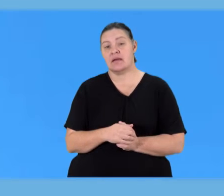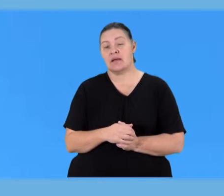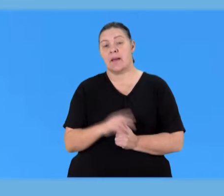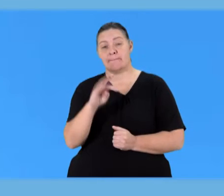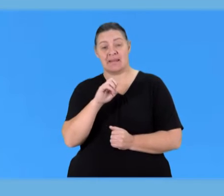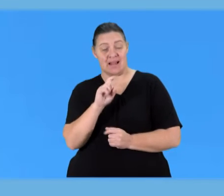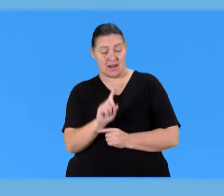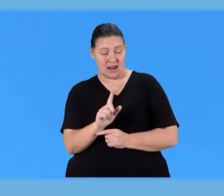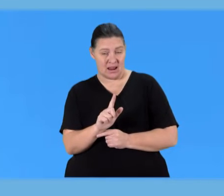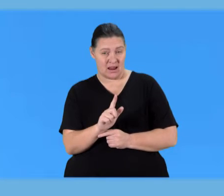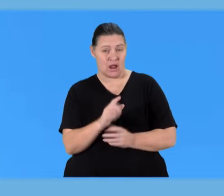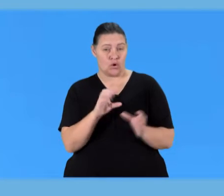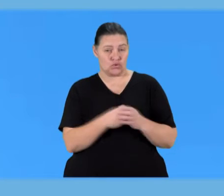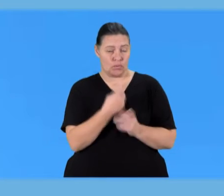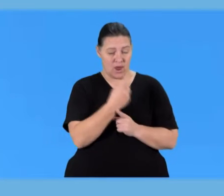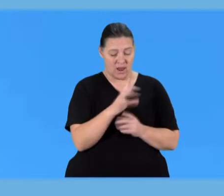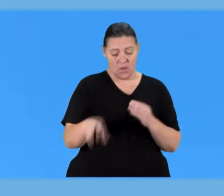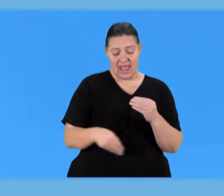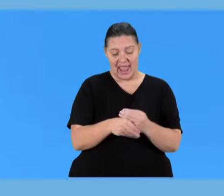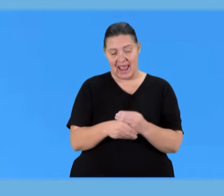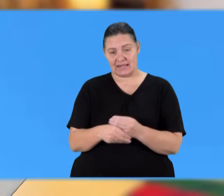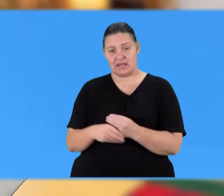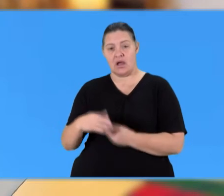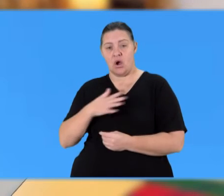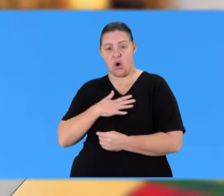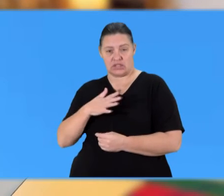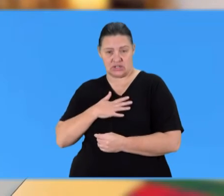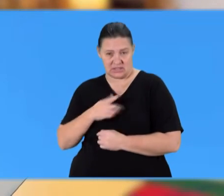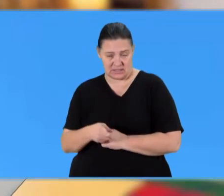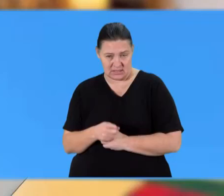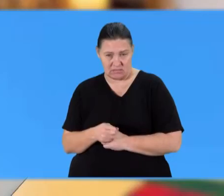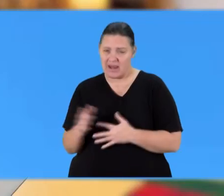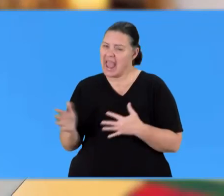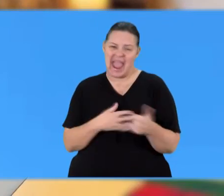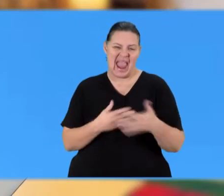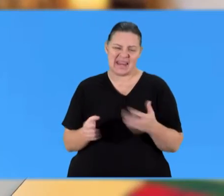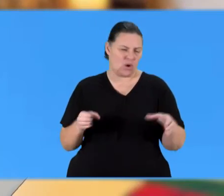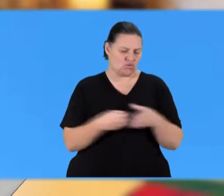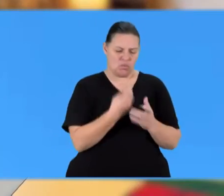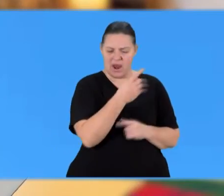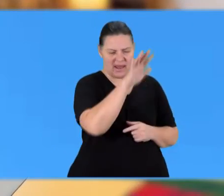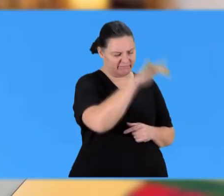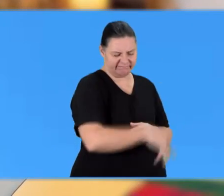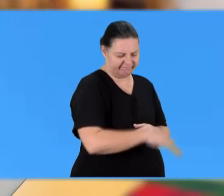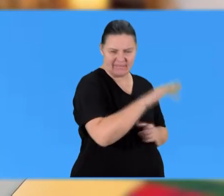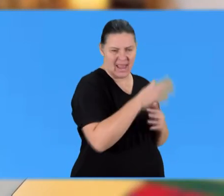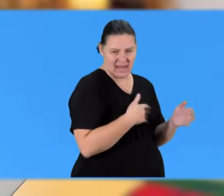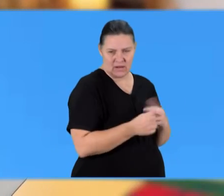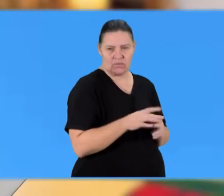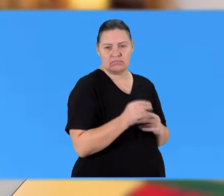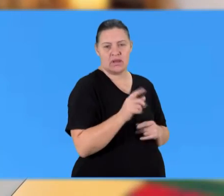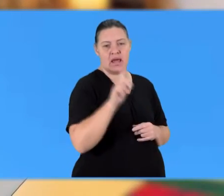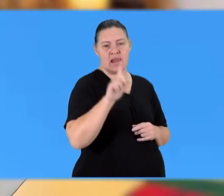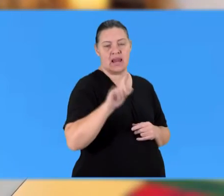the metal from group 1 is going to react with oxygen. So we have group 1, we can take any metal from that group 1. As an example,